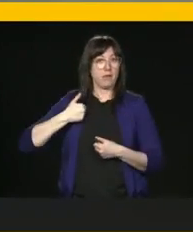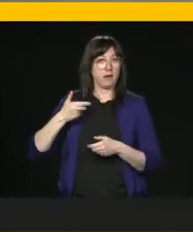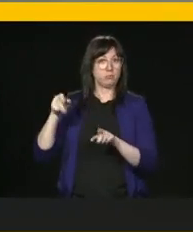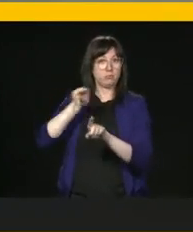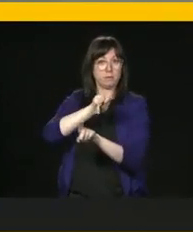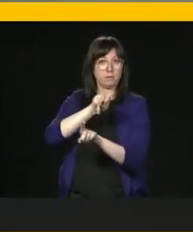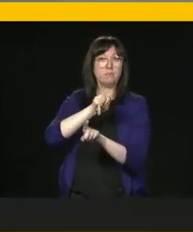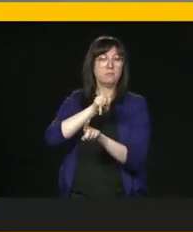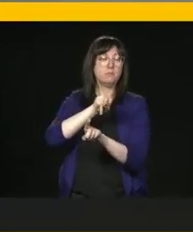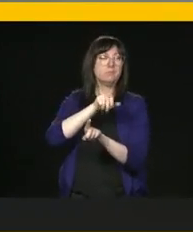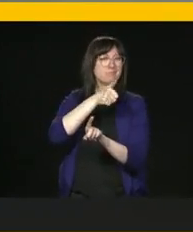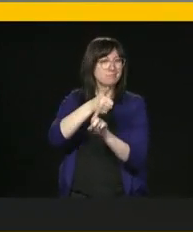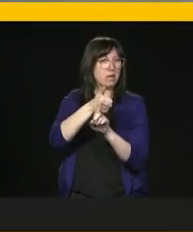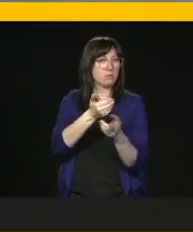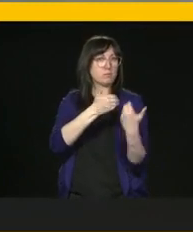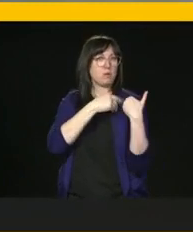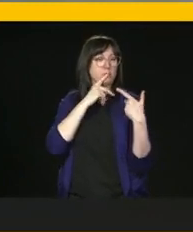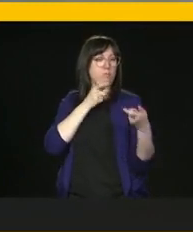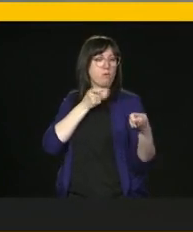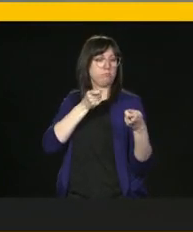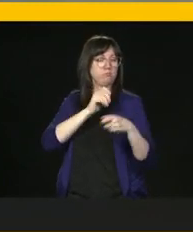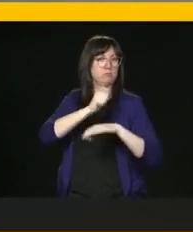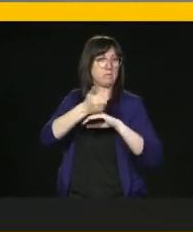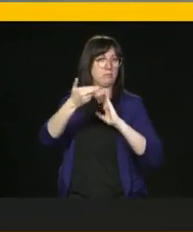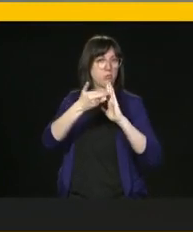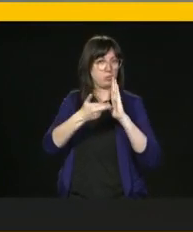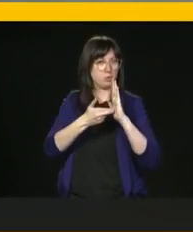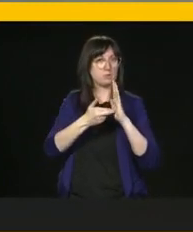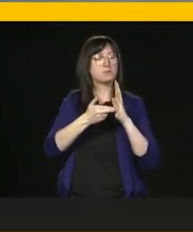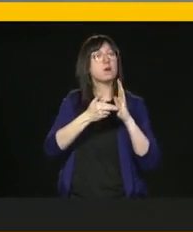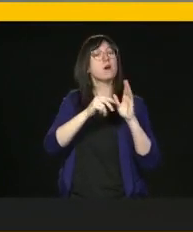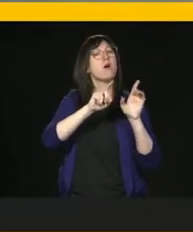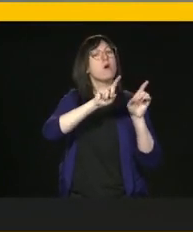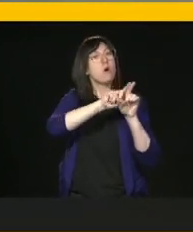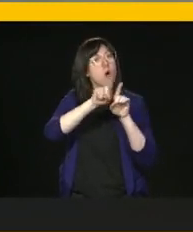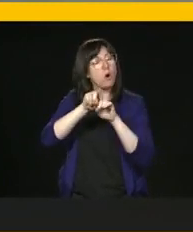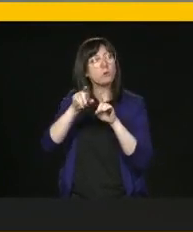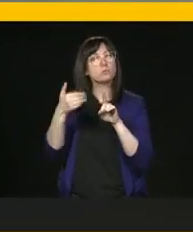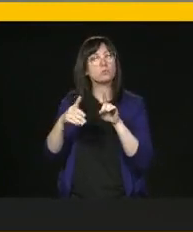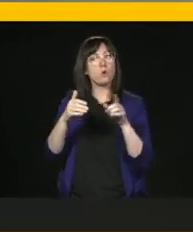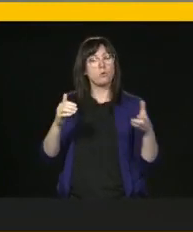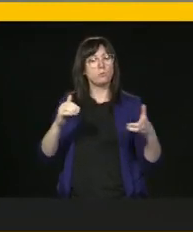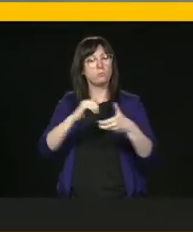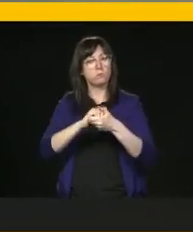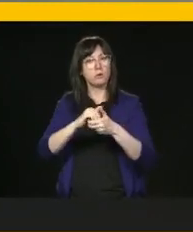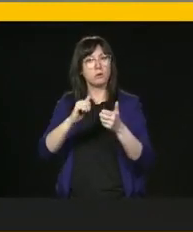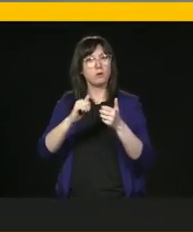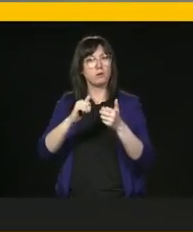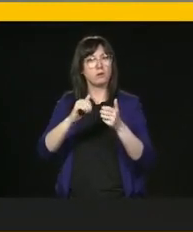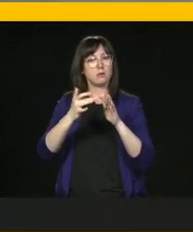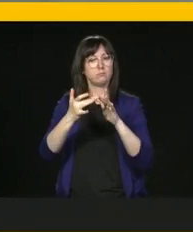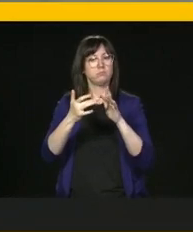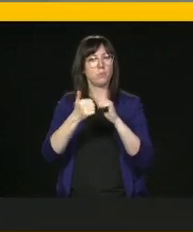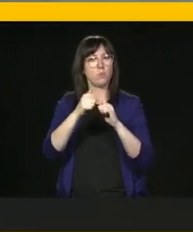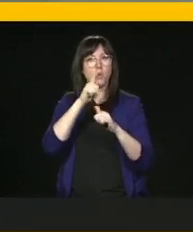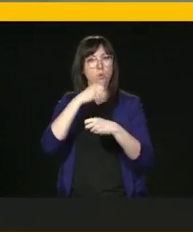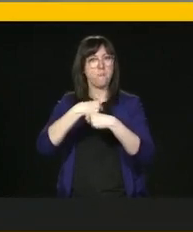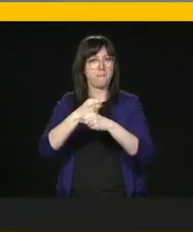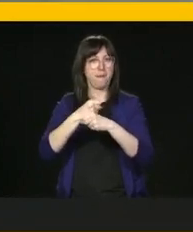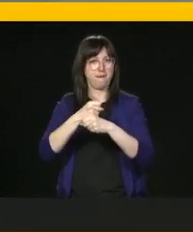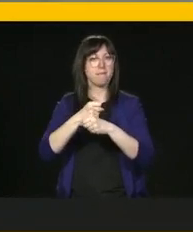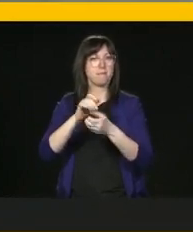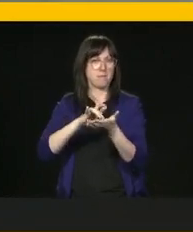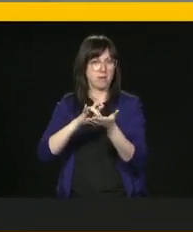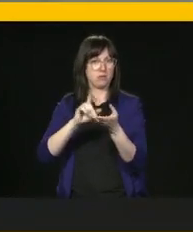also maintain a very close link to the manufacturers and the supply and where that supply is going. So there